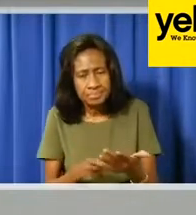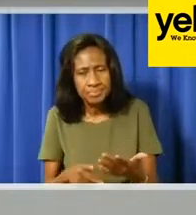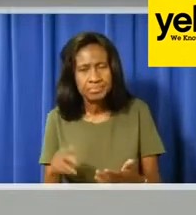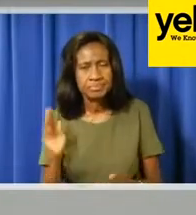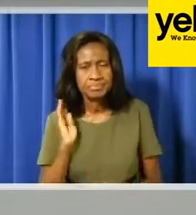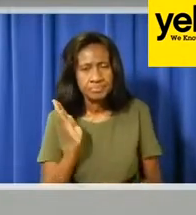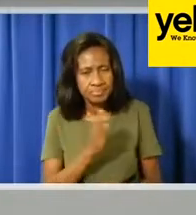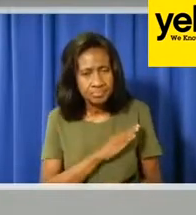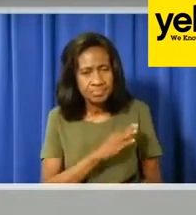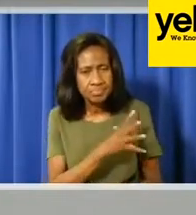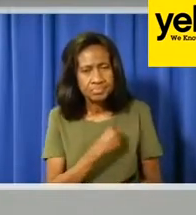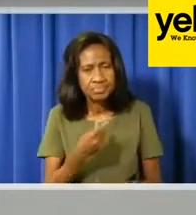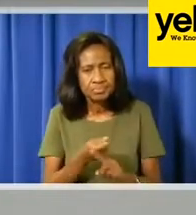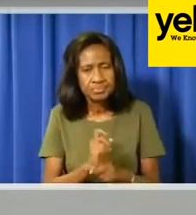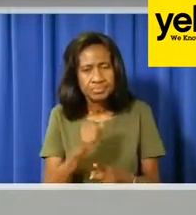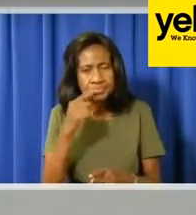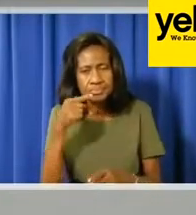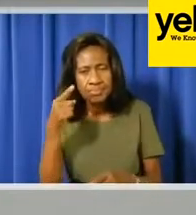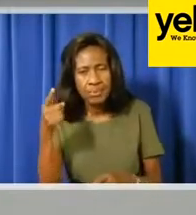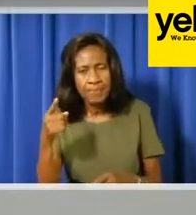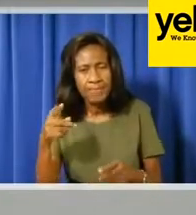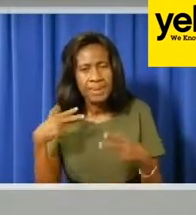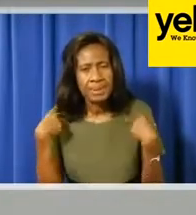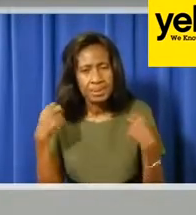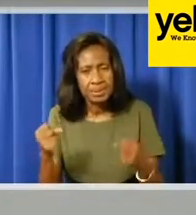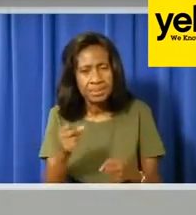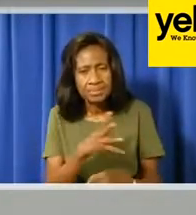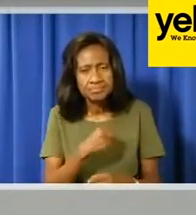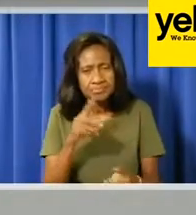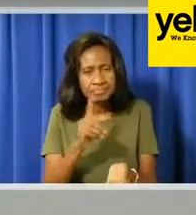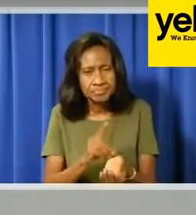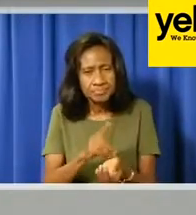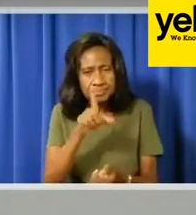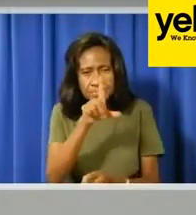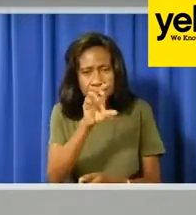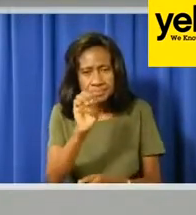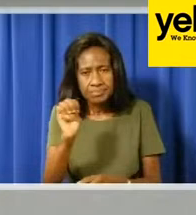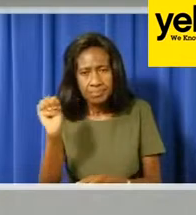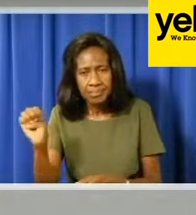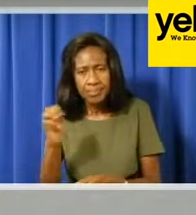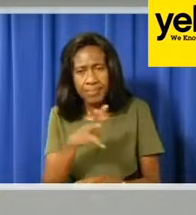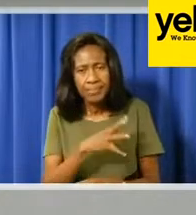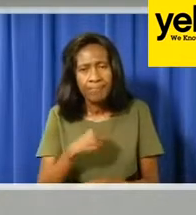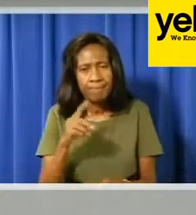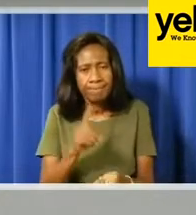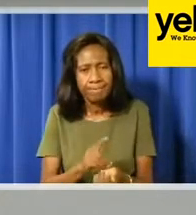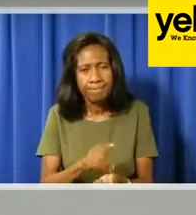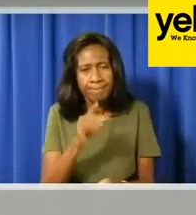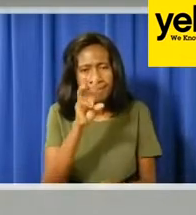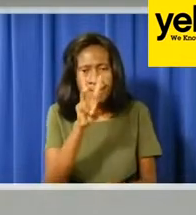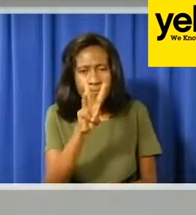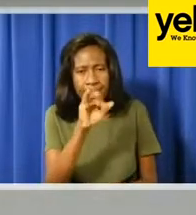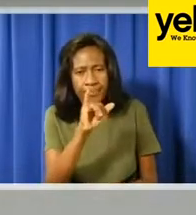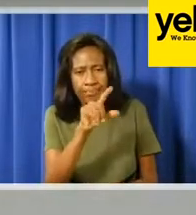public health and Dr. Lee and Dr. Williams. So